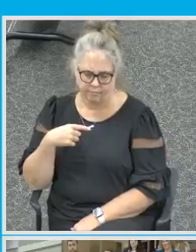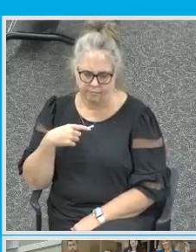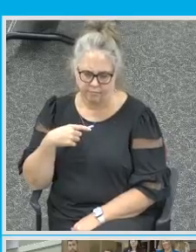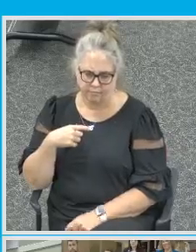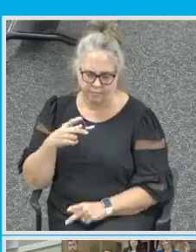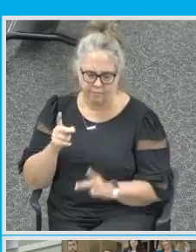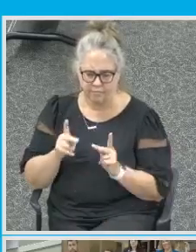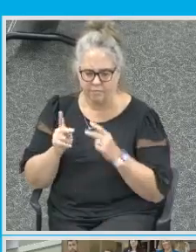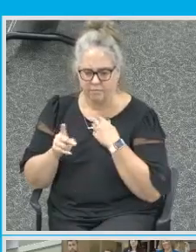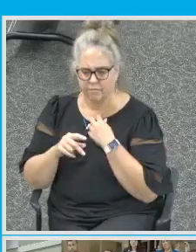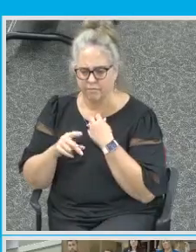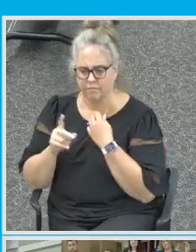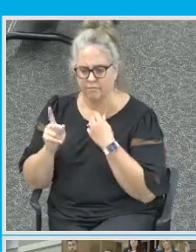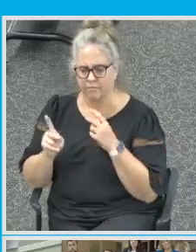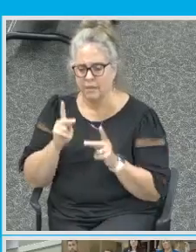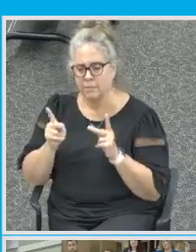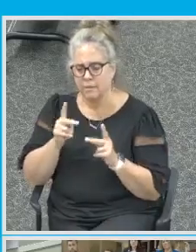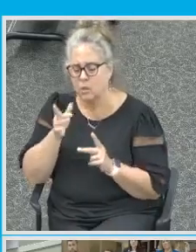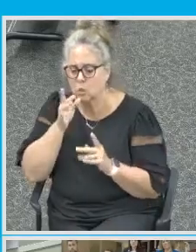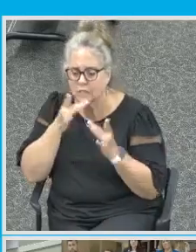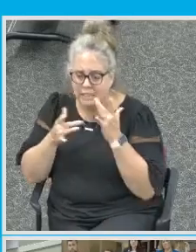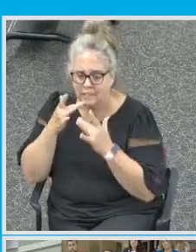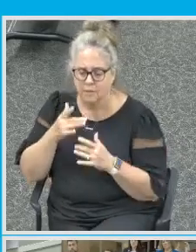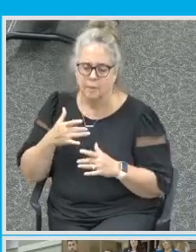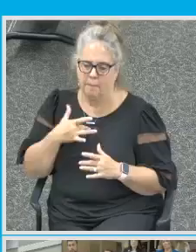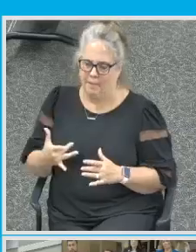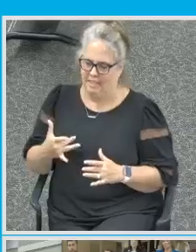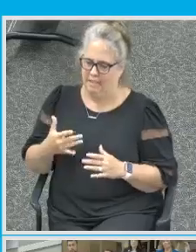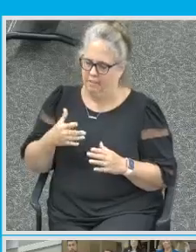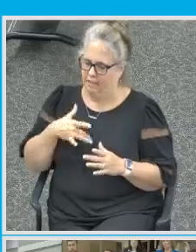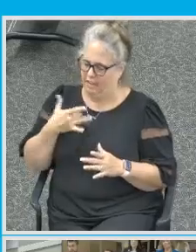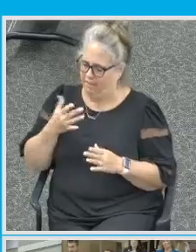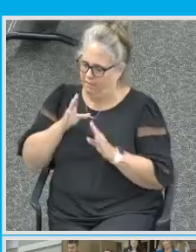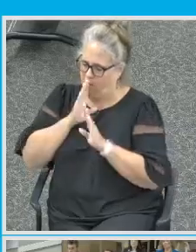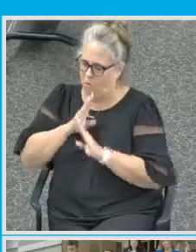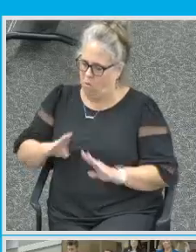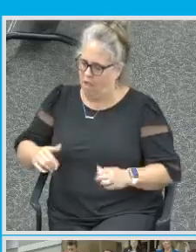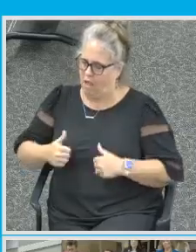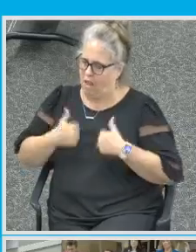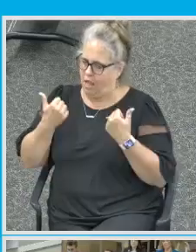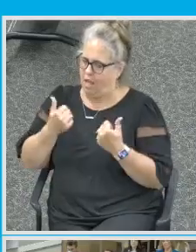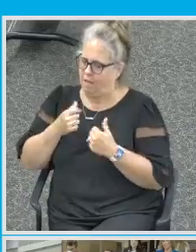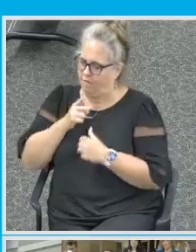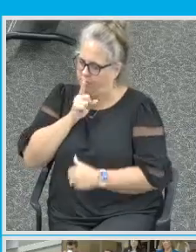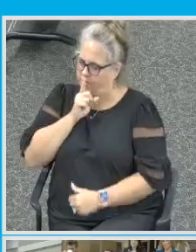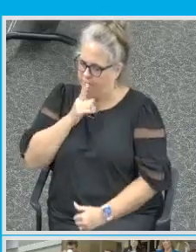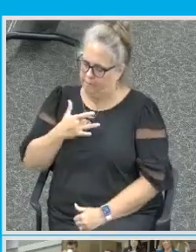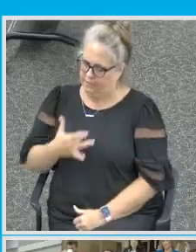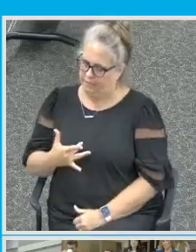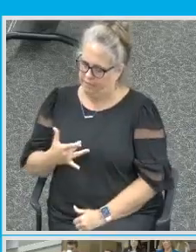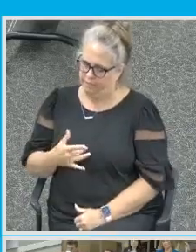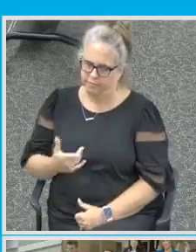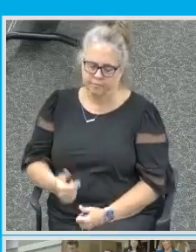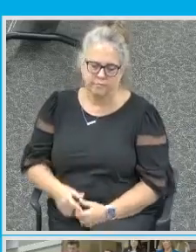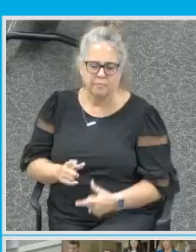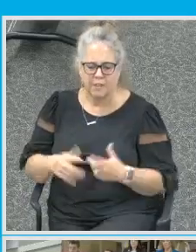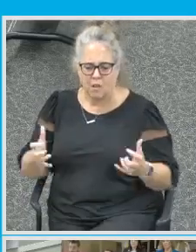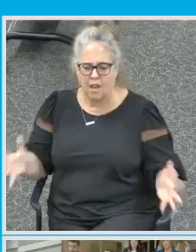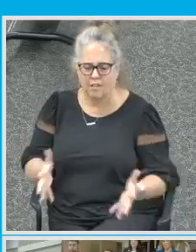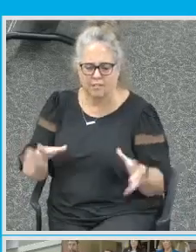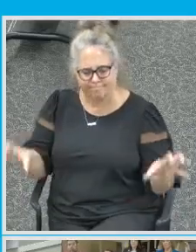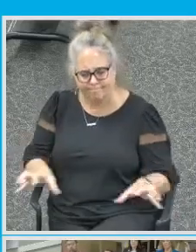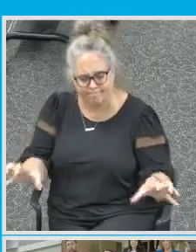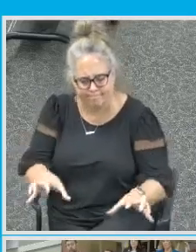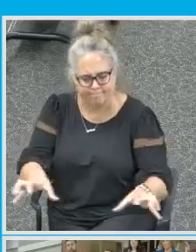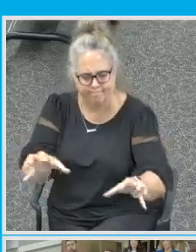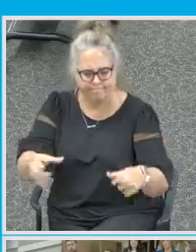want to do this month is move from quiet desperation to honest conversation about suicide prevention. That's it. As we do this process, I've been a part of